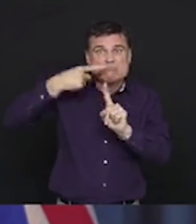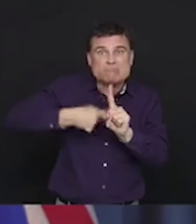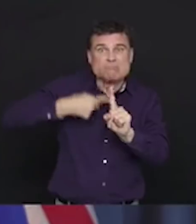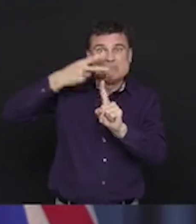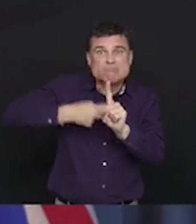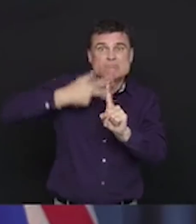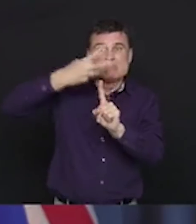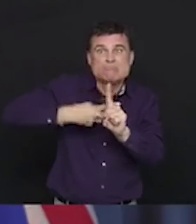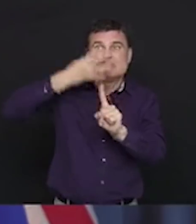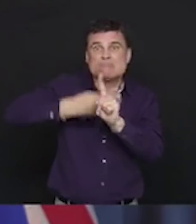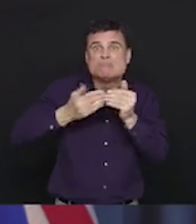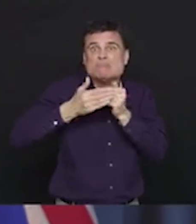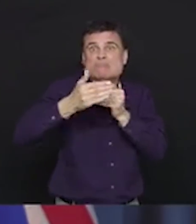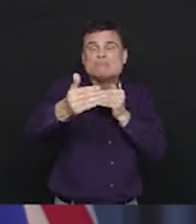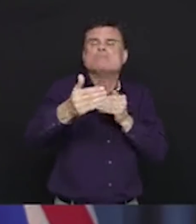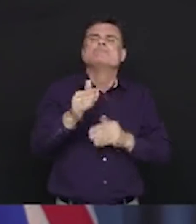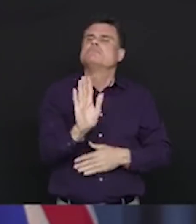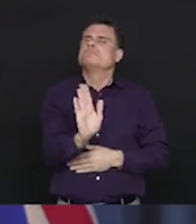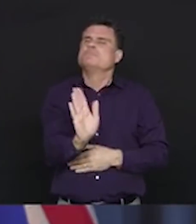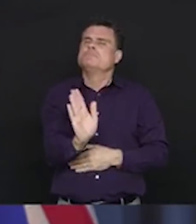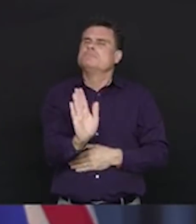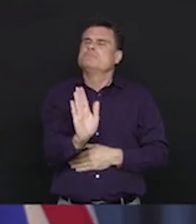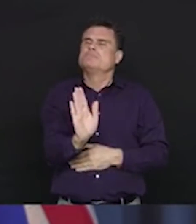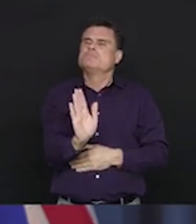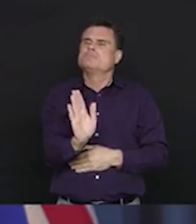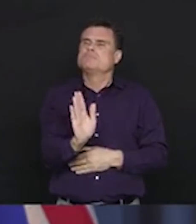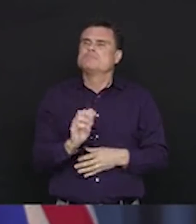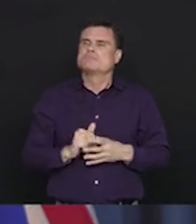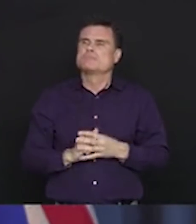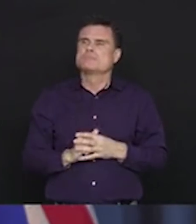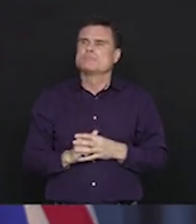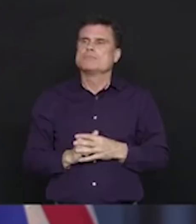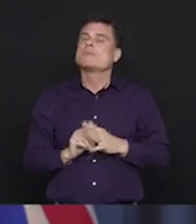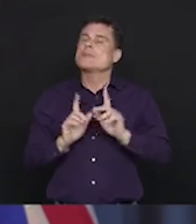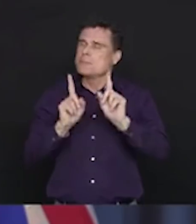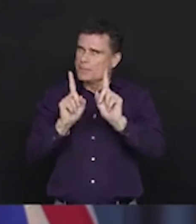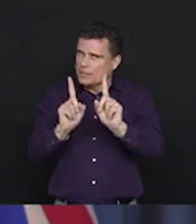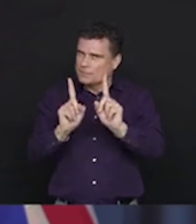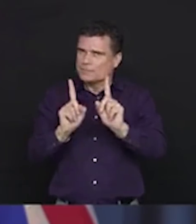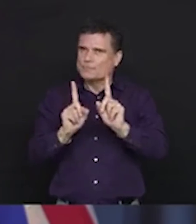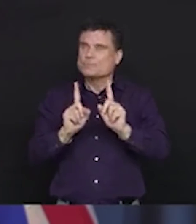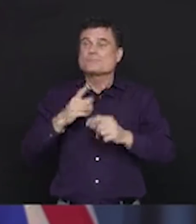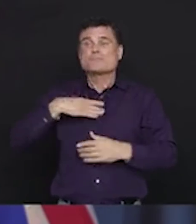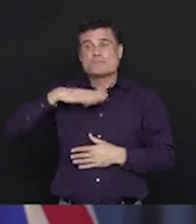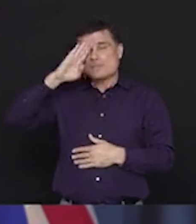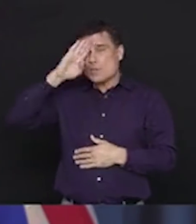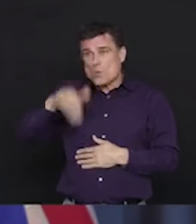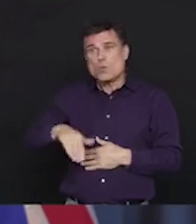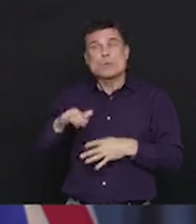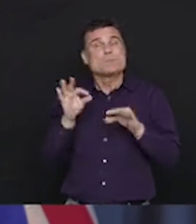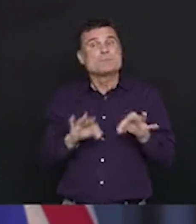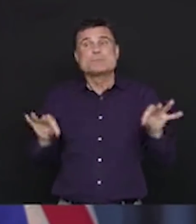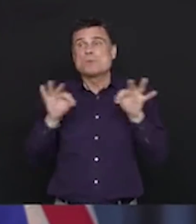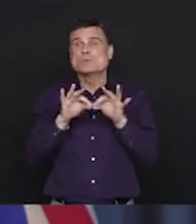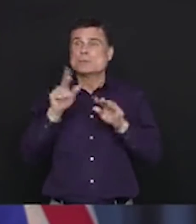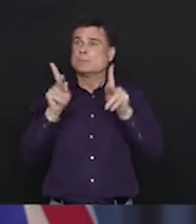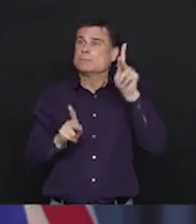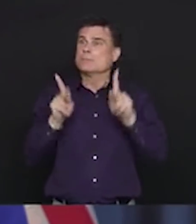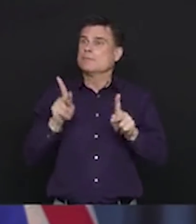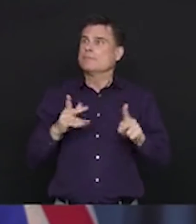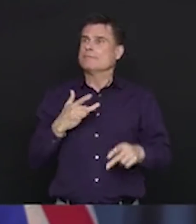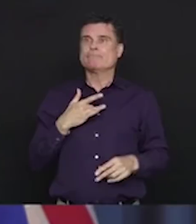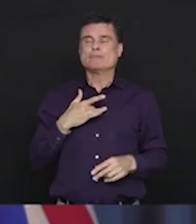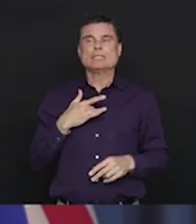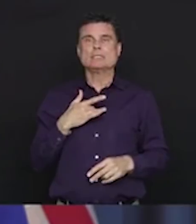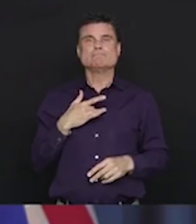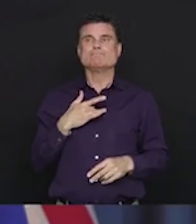of the critical things that we need in our lives to be part of our community, to support each other. But I do